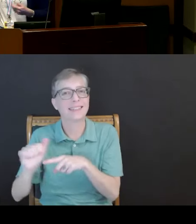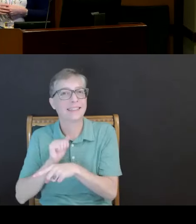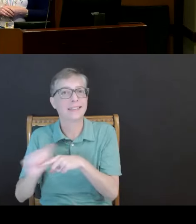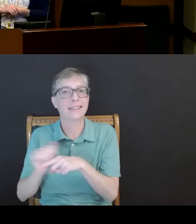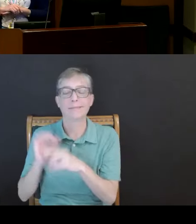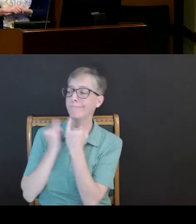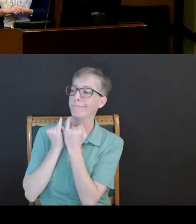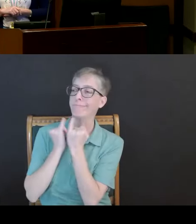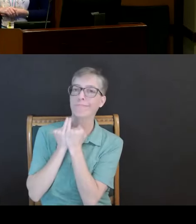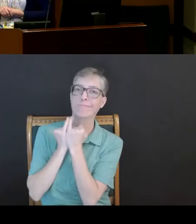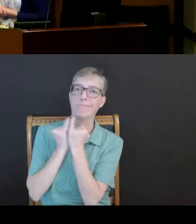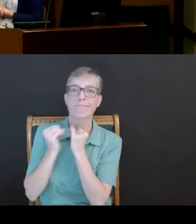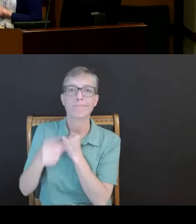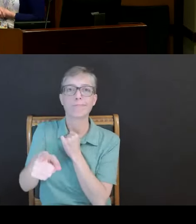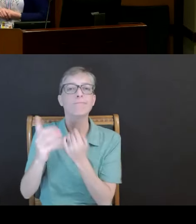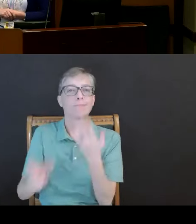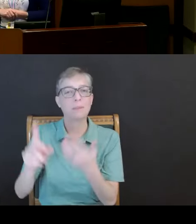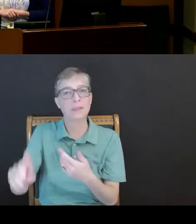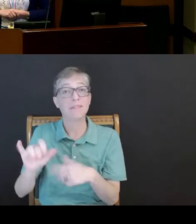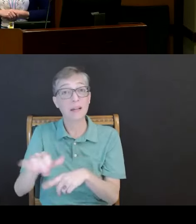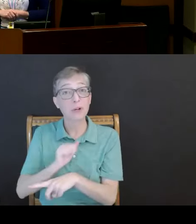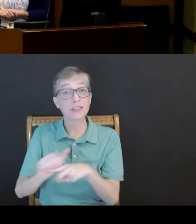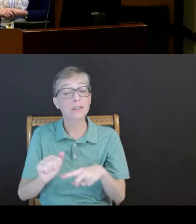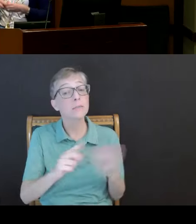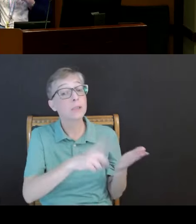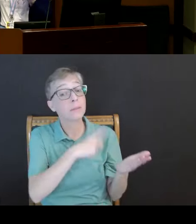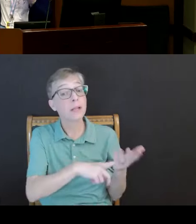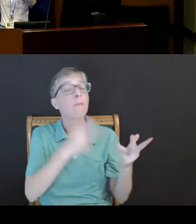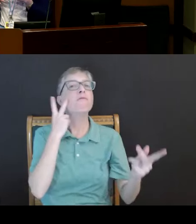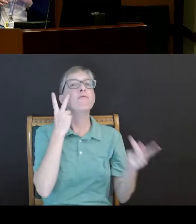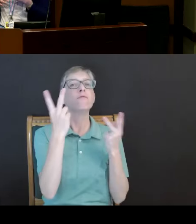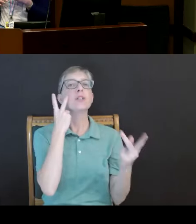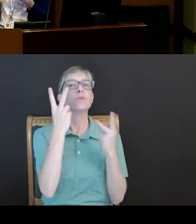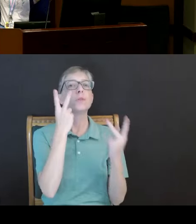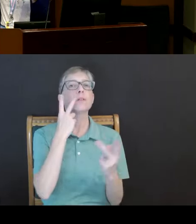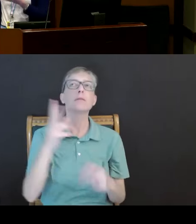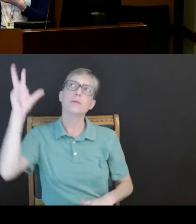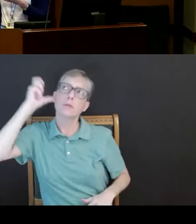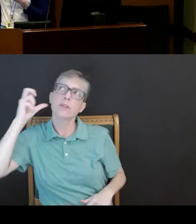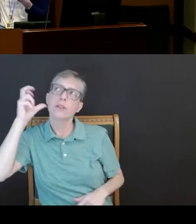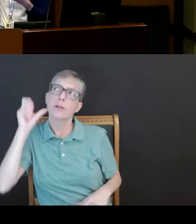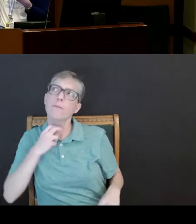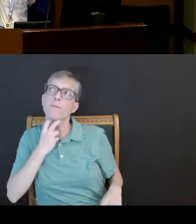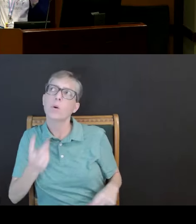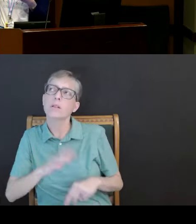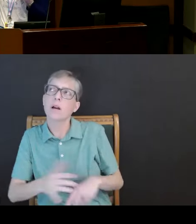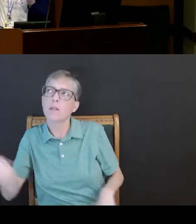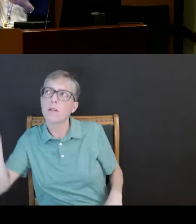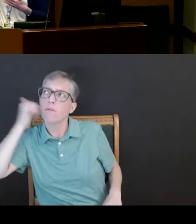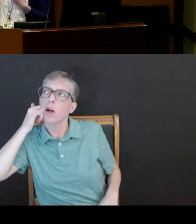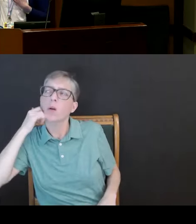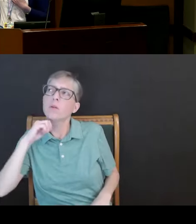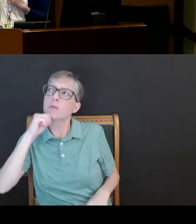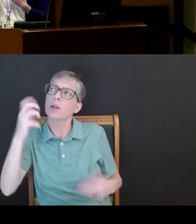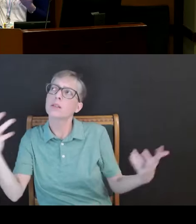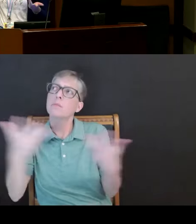audio practice. Sometimes it's the visuals. You know, if you hear that voice on the phone and it doesn't match your